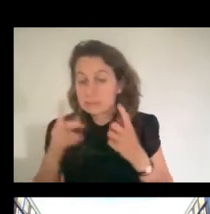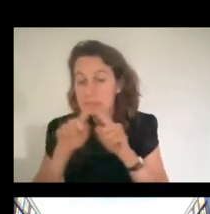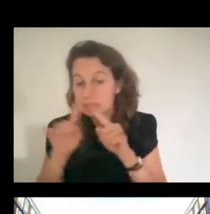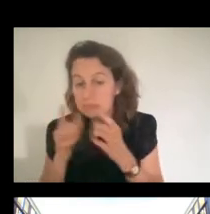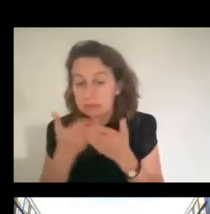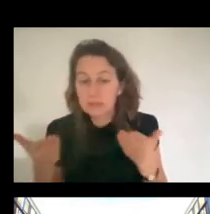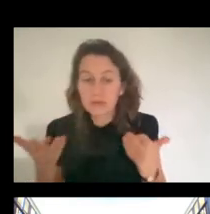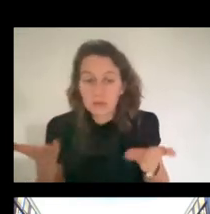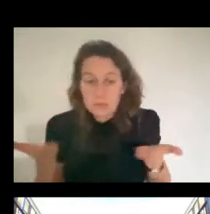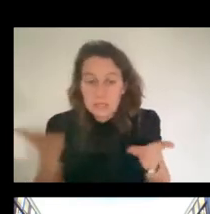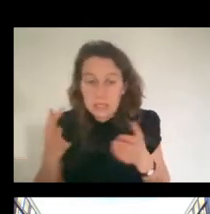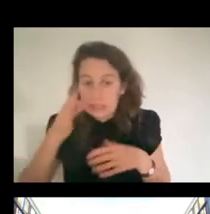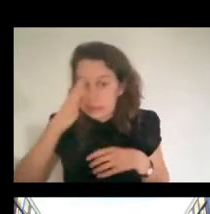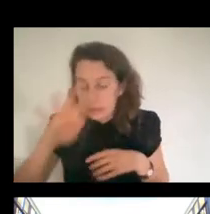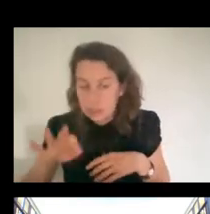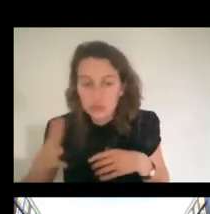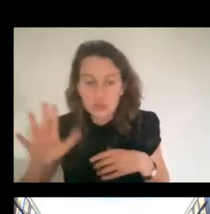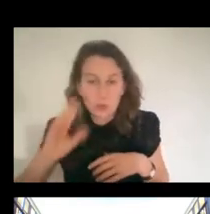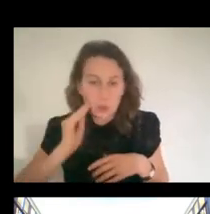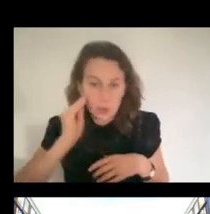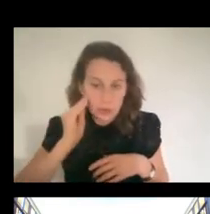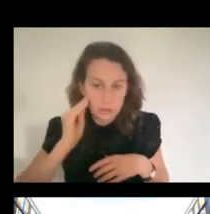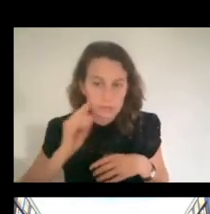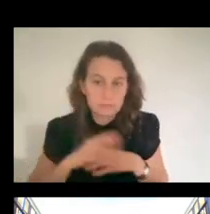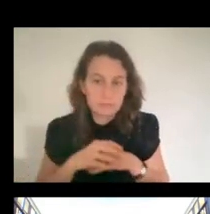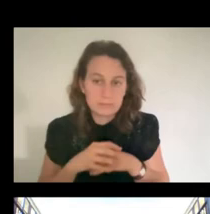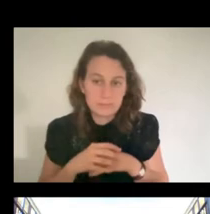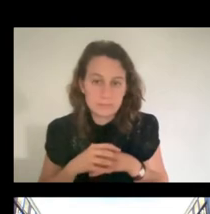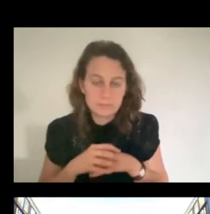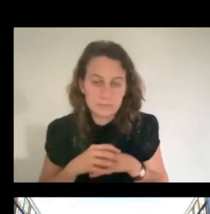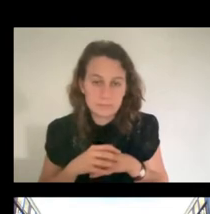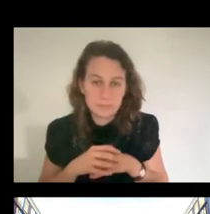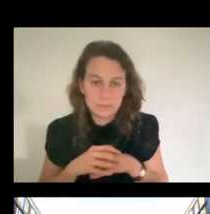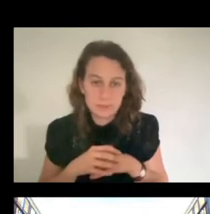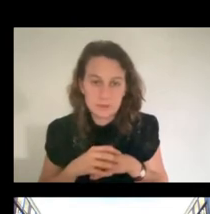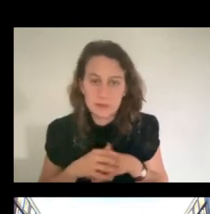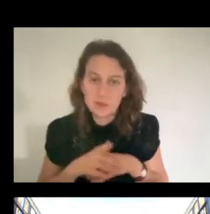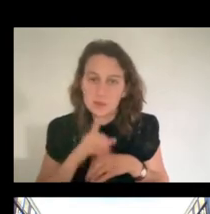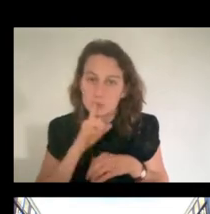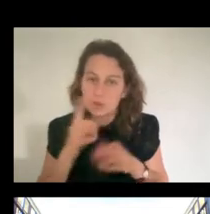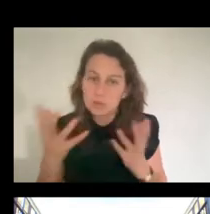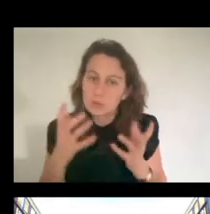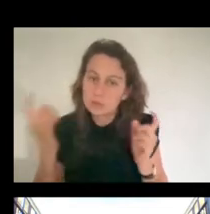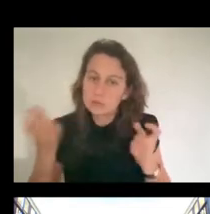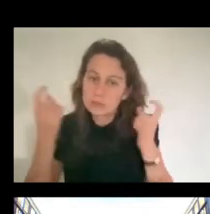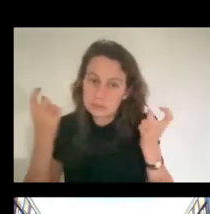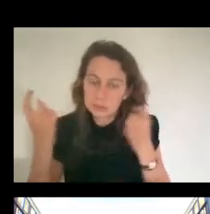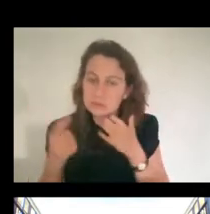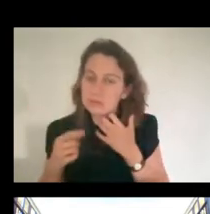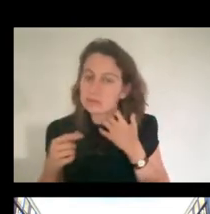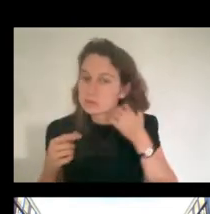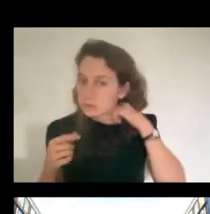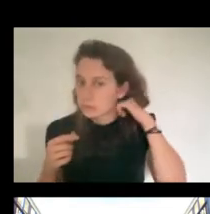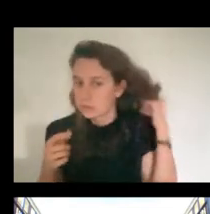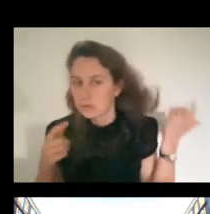near you around your house. So I think that's something that we really want to celebrate, is the